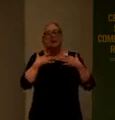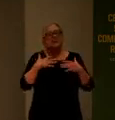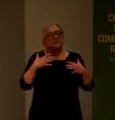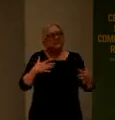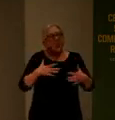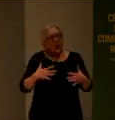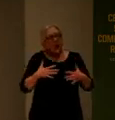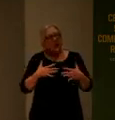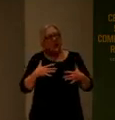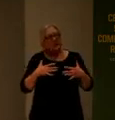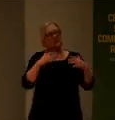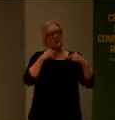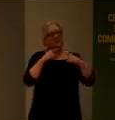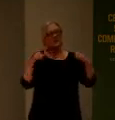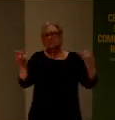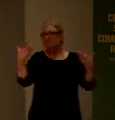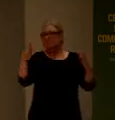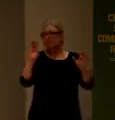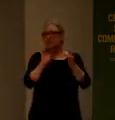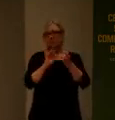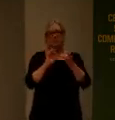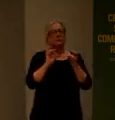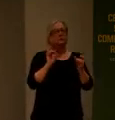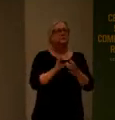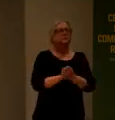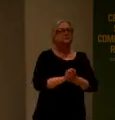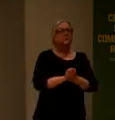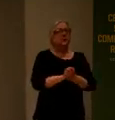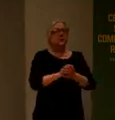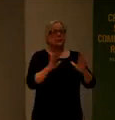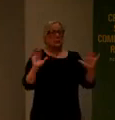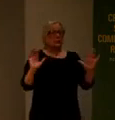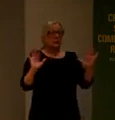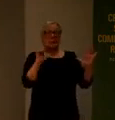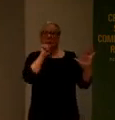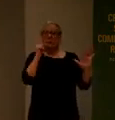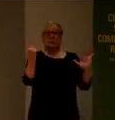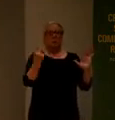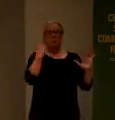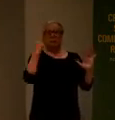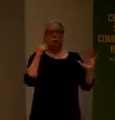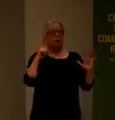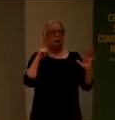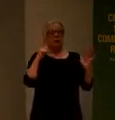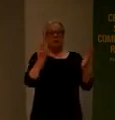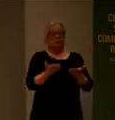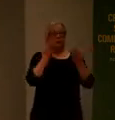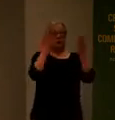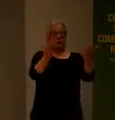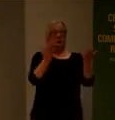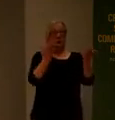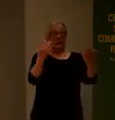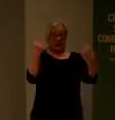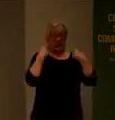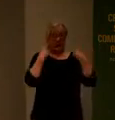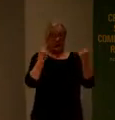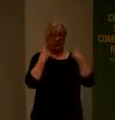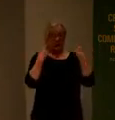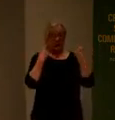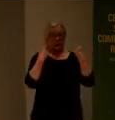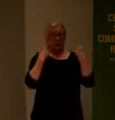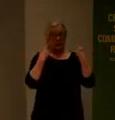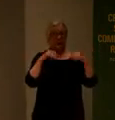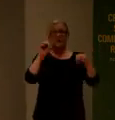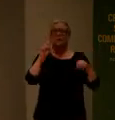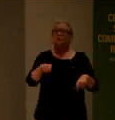mentioned. It's more like, okay, instead of just recommending exercise, maybe I say, when you're running